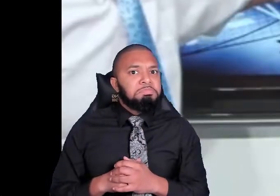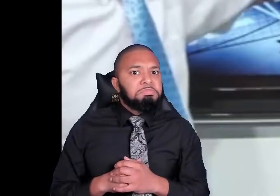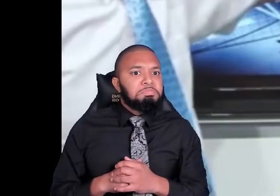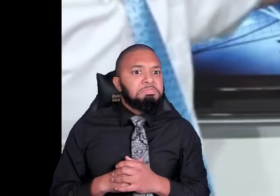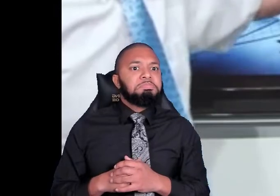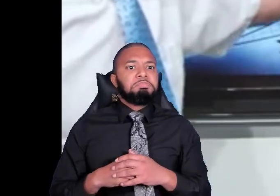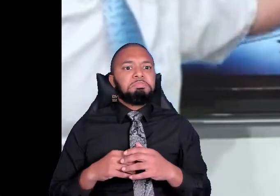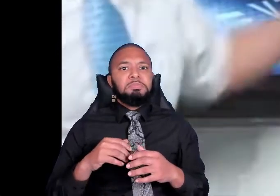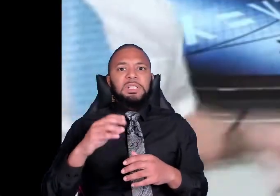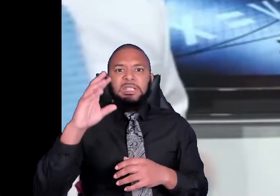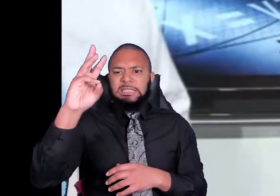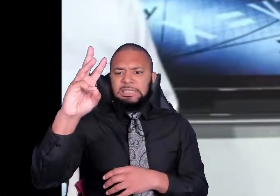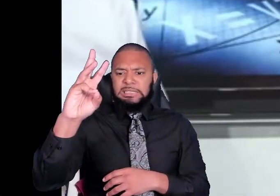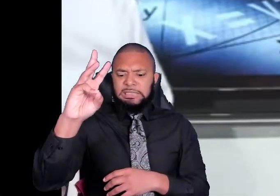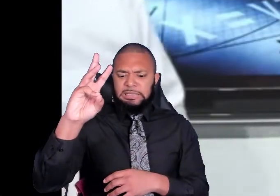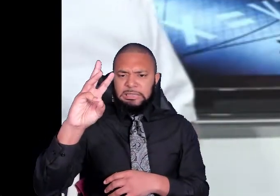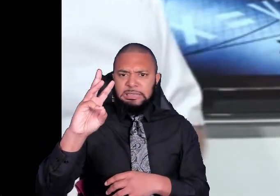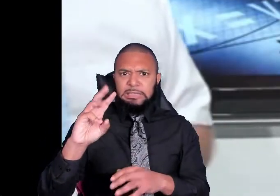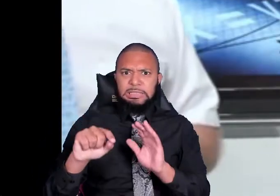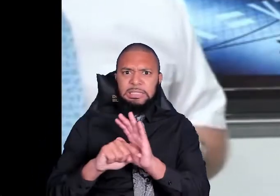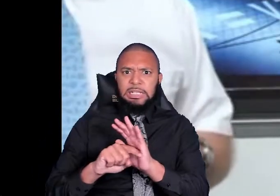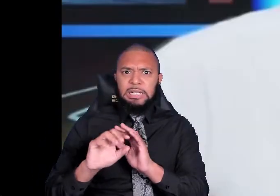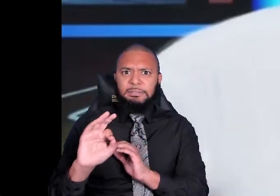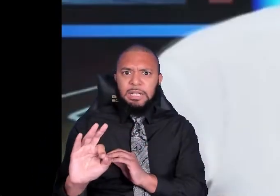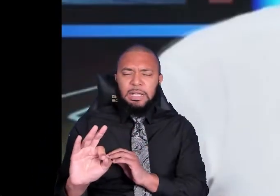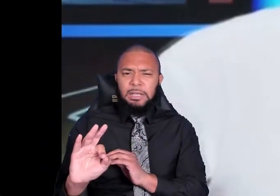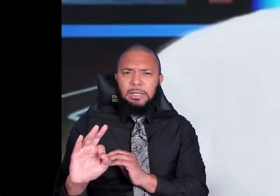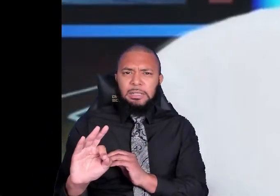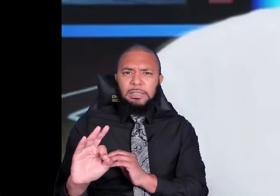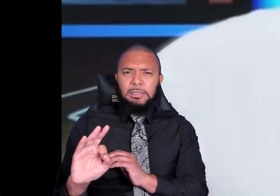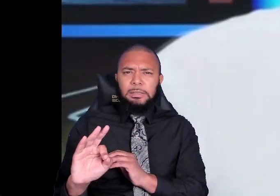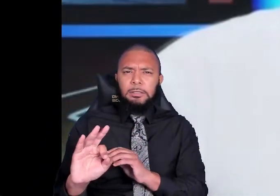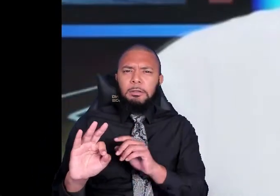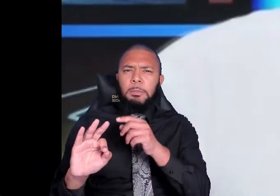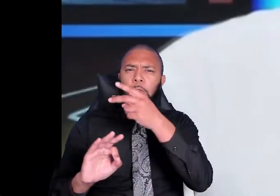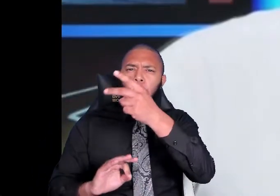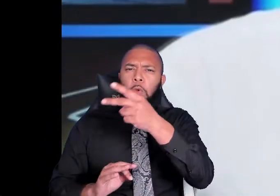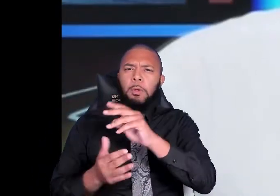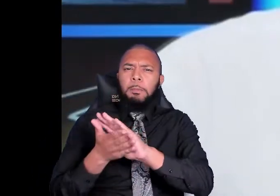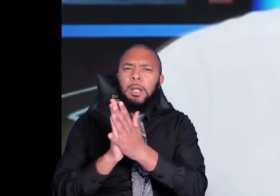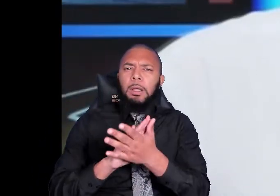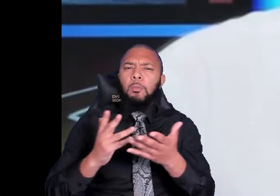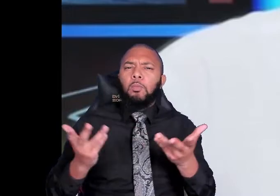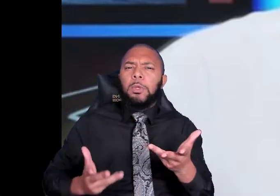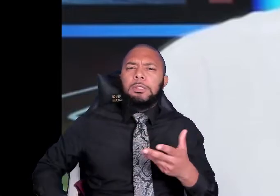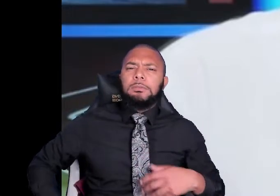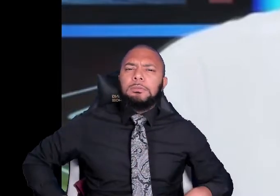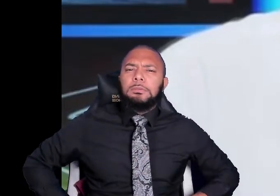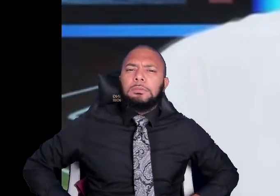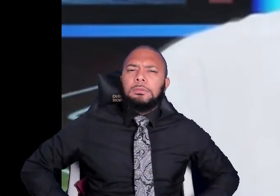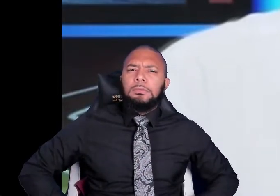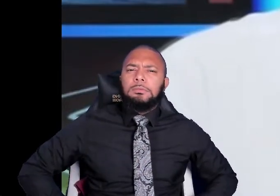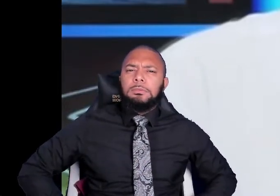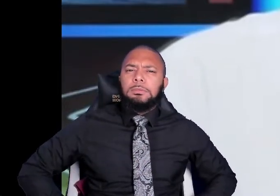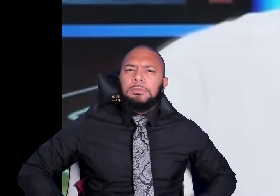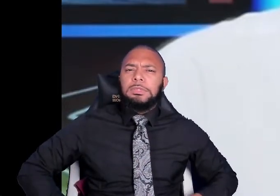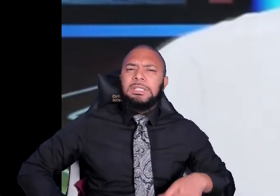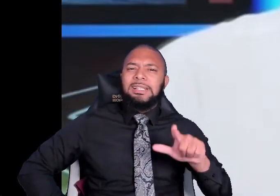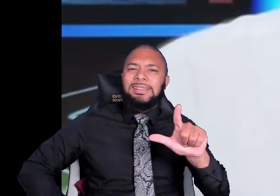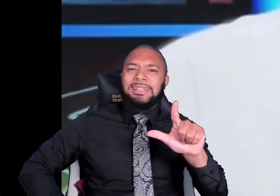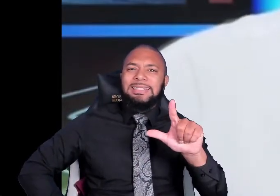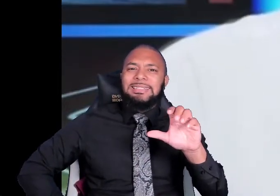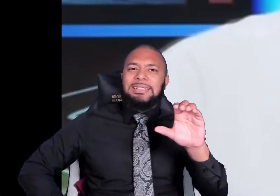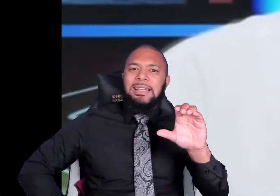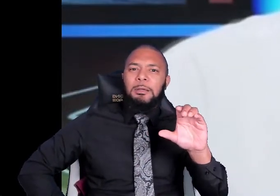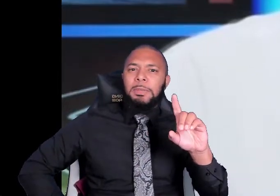now I've got a 6 and a negative 9, but I could turn those into what? Think of the least